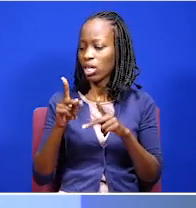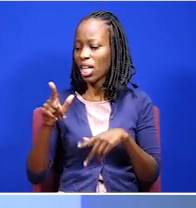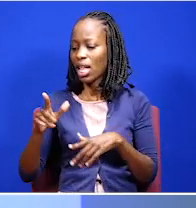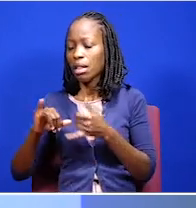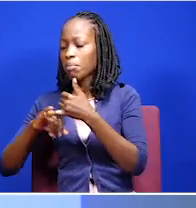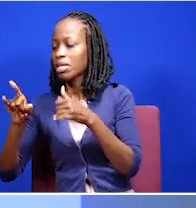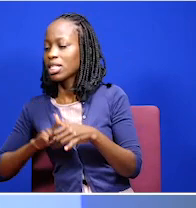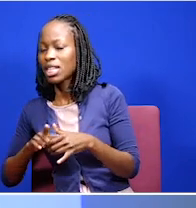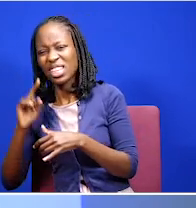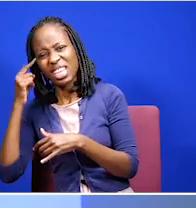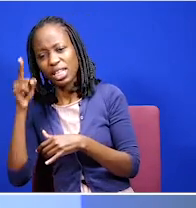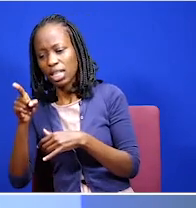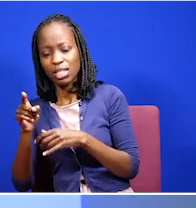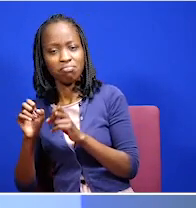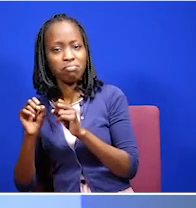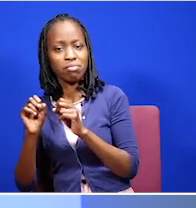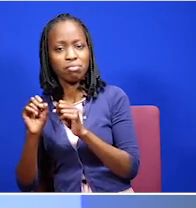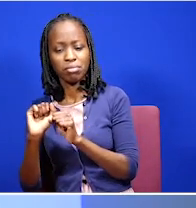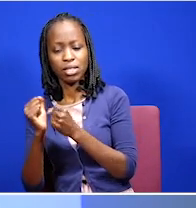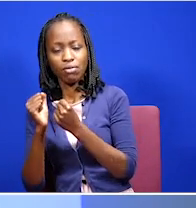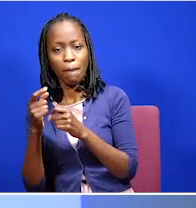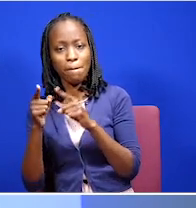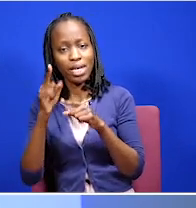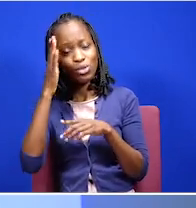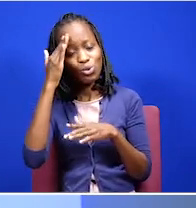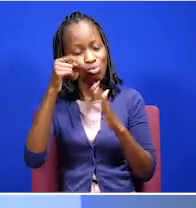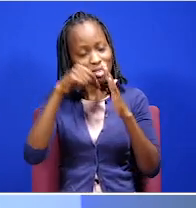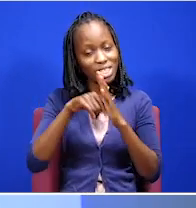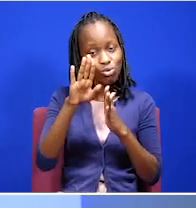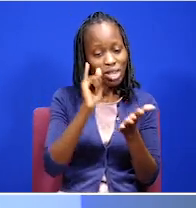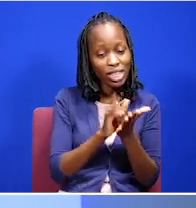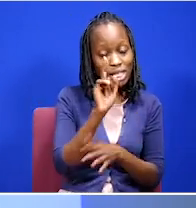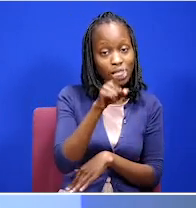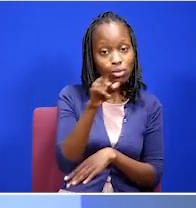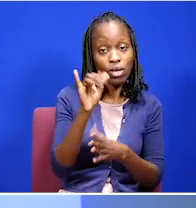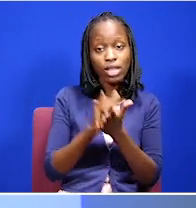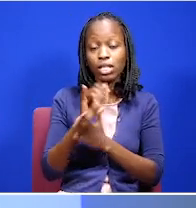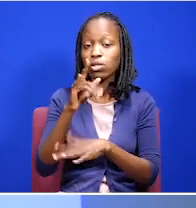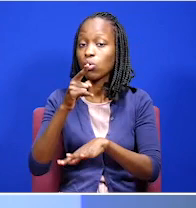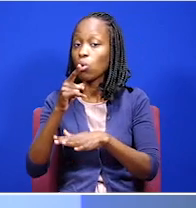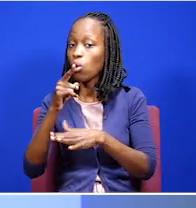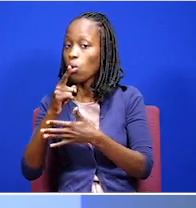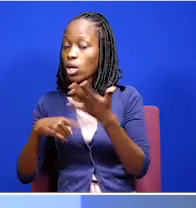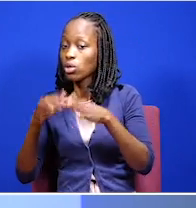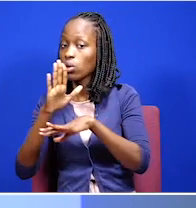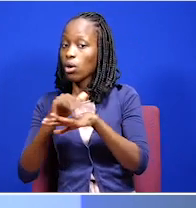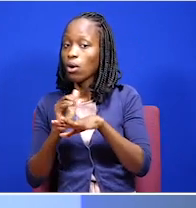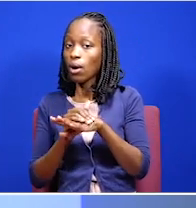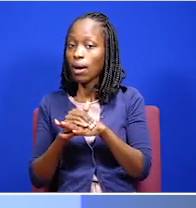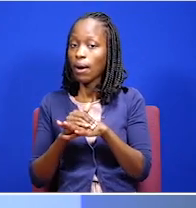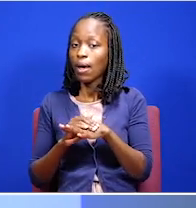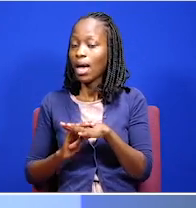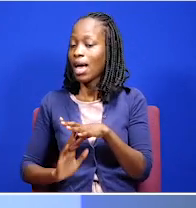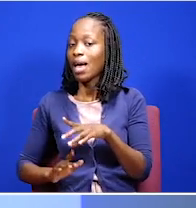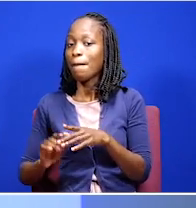marry this guy. He looks like he's okay. I'll just marry this lady. She looks like it's okay. And you know inside you that that is